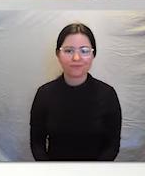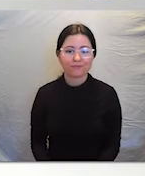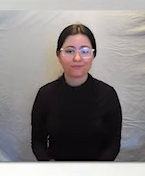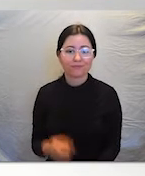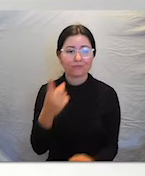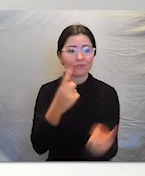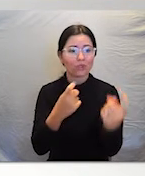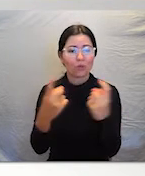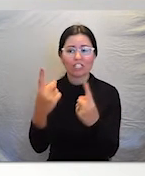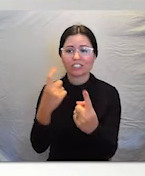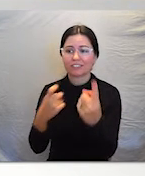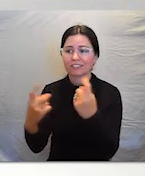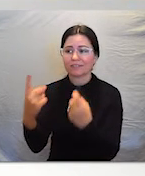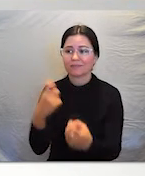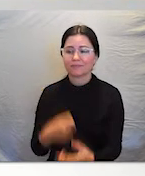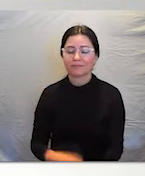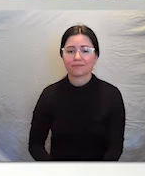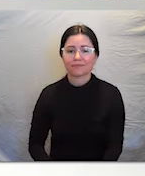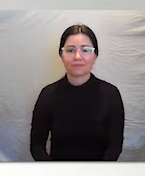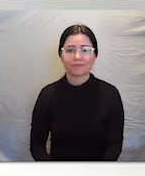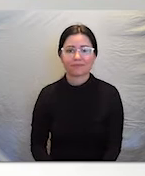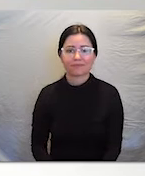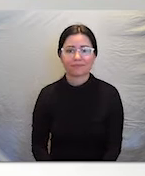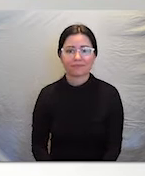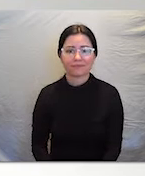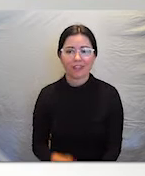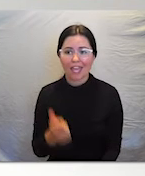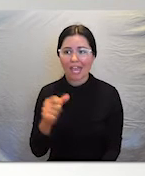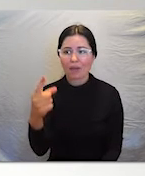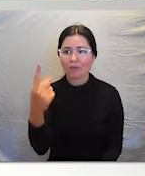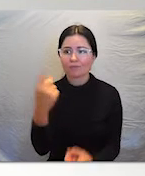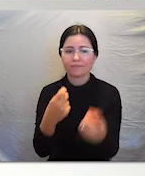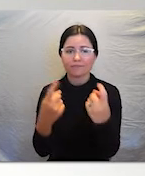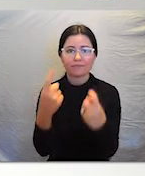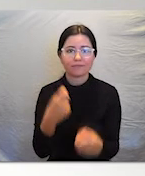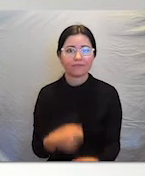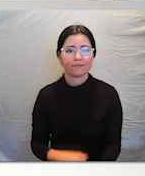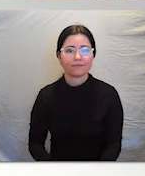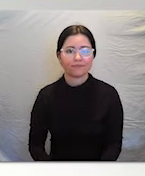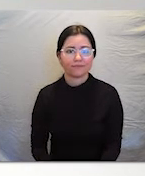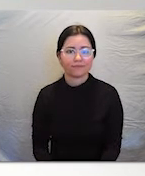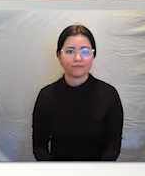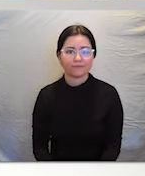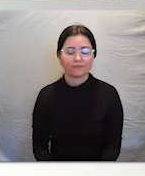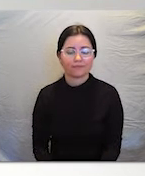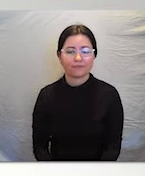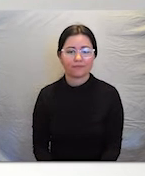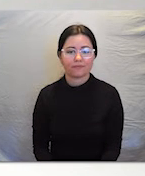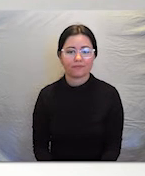Questions at this point? Is there any questions that you may have?